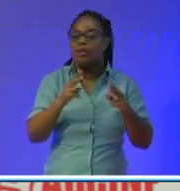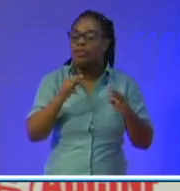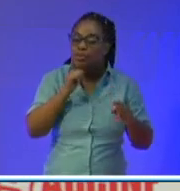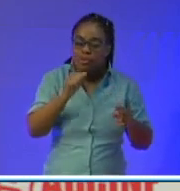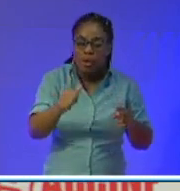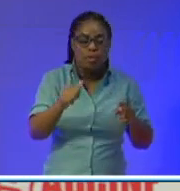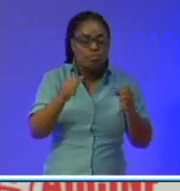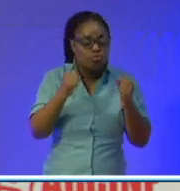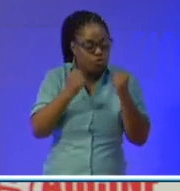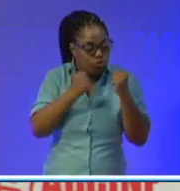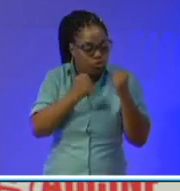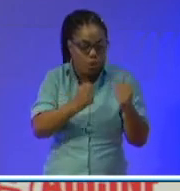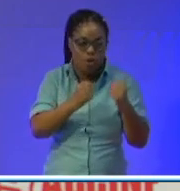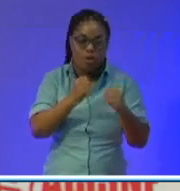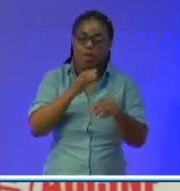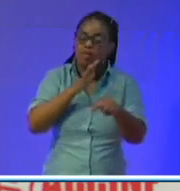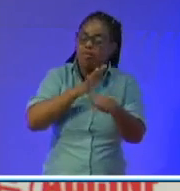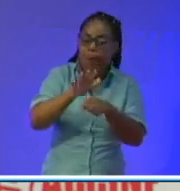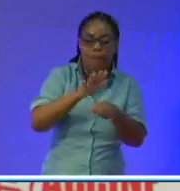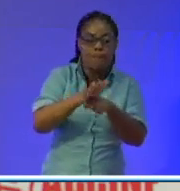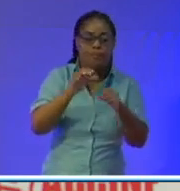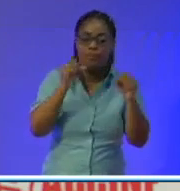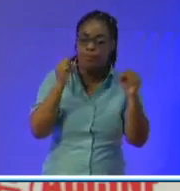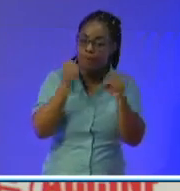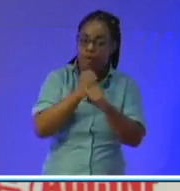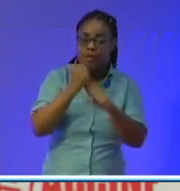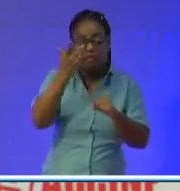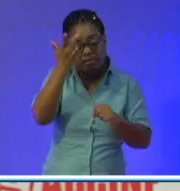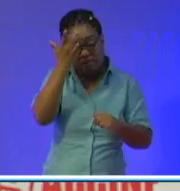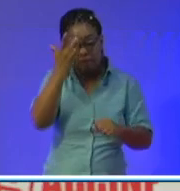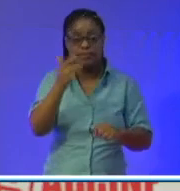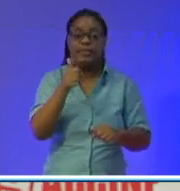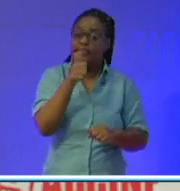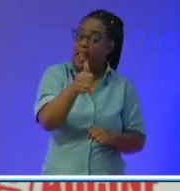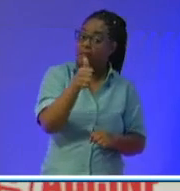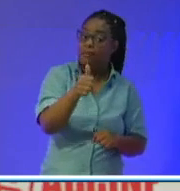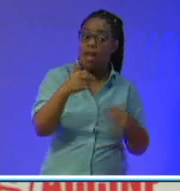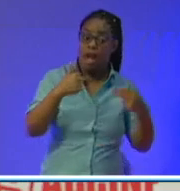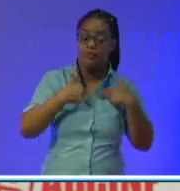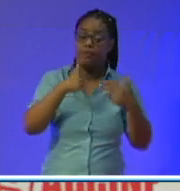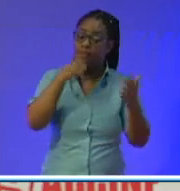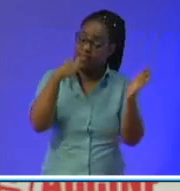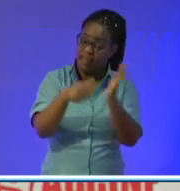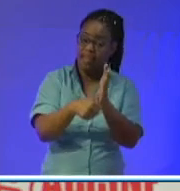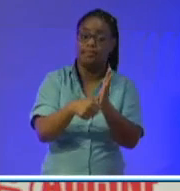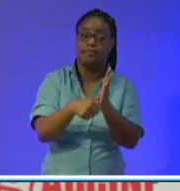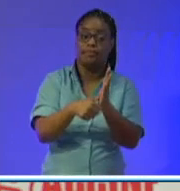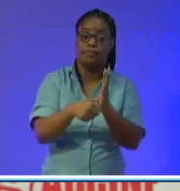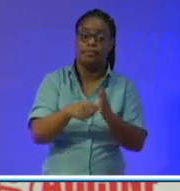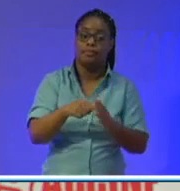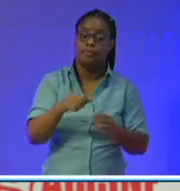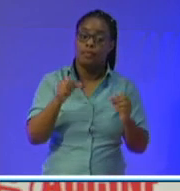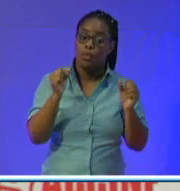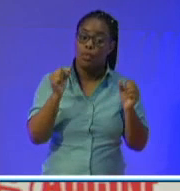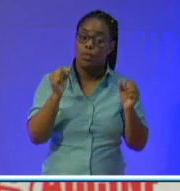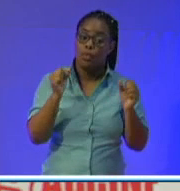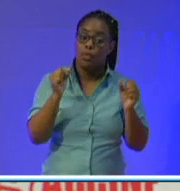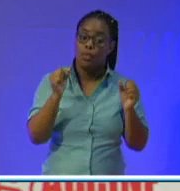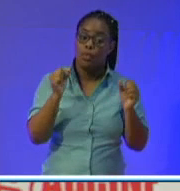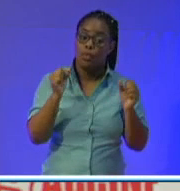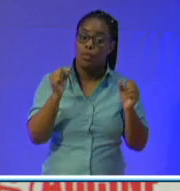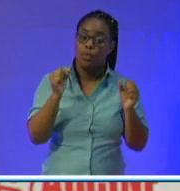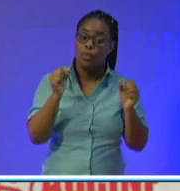immunocompromised tests we look at? It's not things like diabetes and hypertension and so on. Those do not